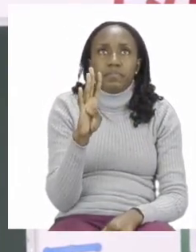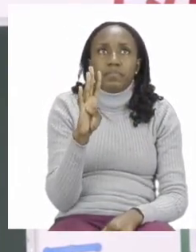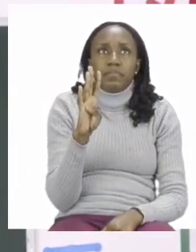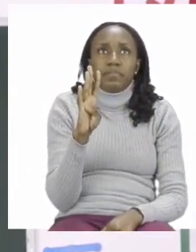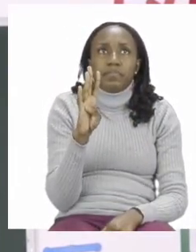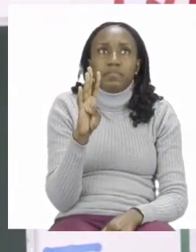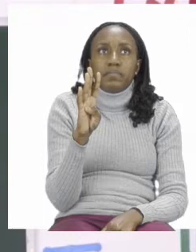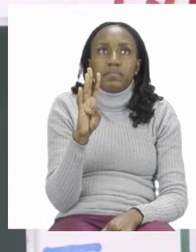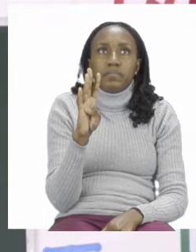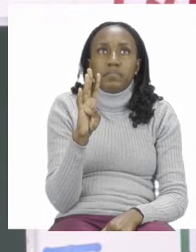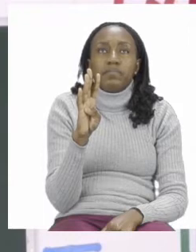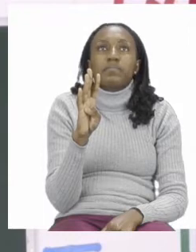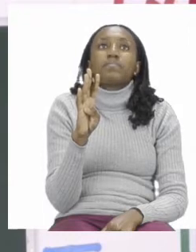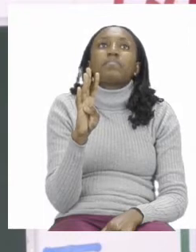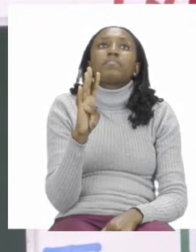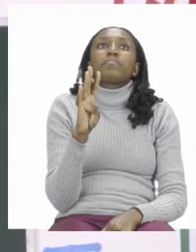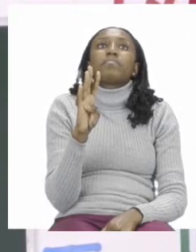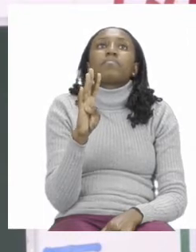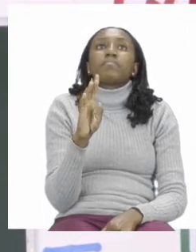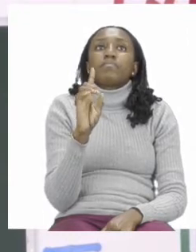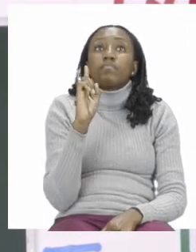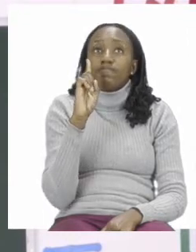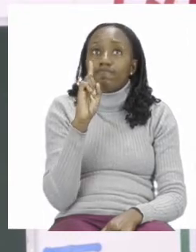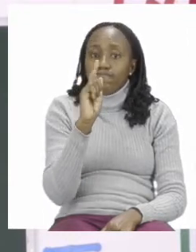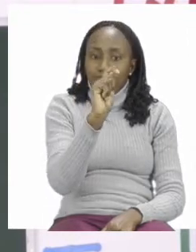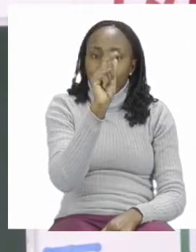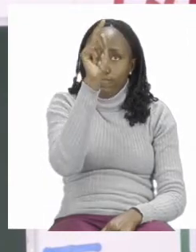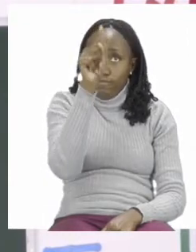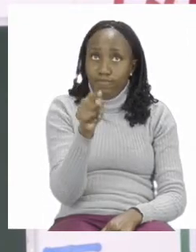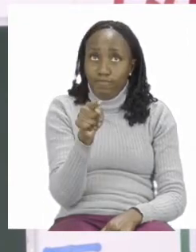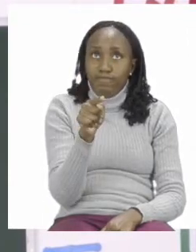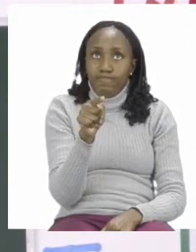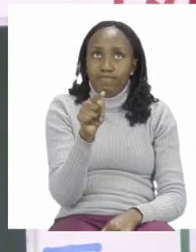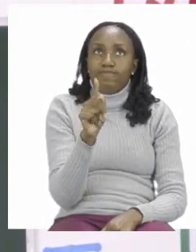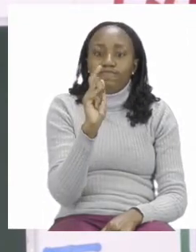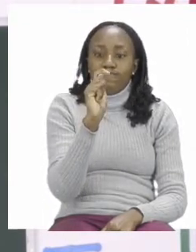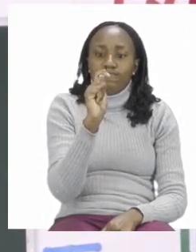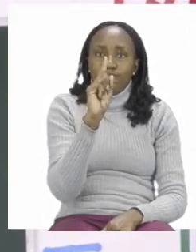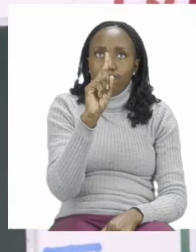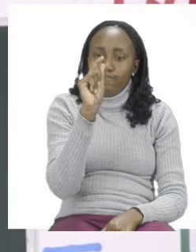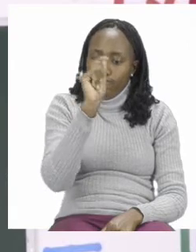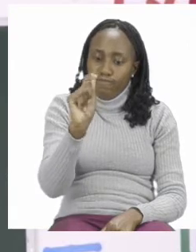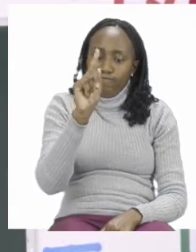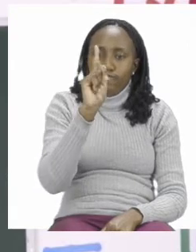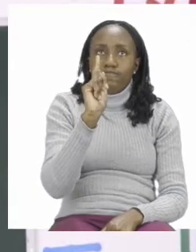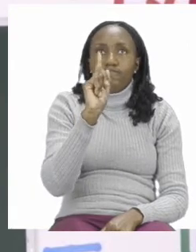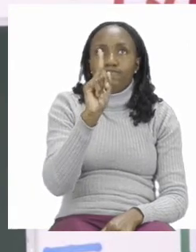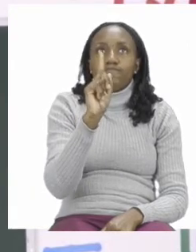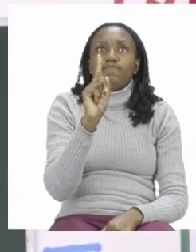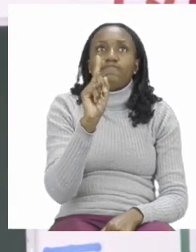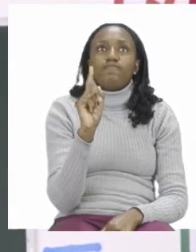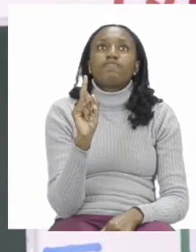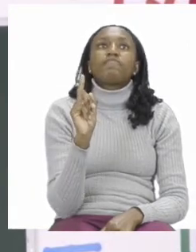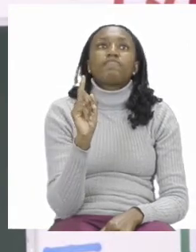to say that the one is here as Mr. Ten's friend because he